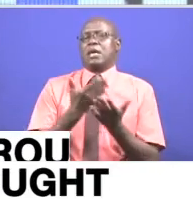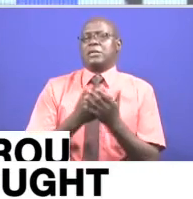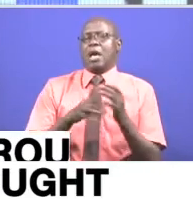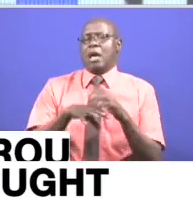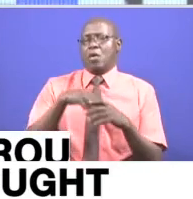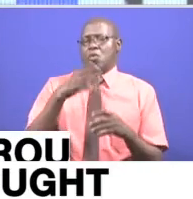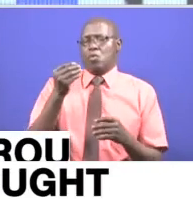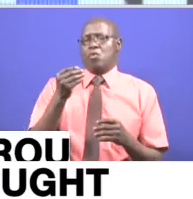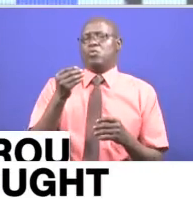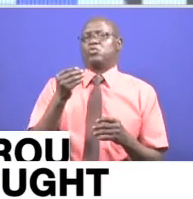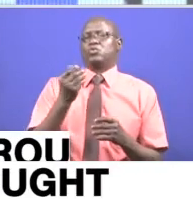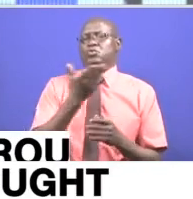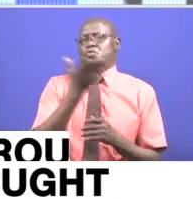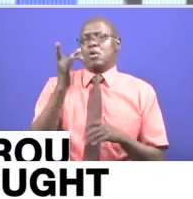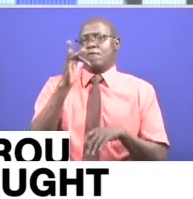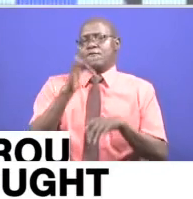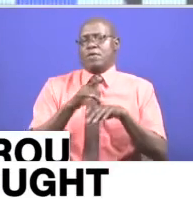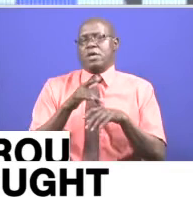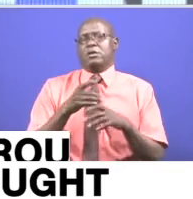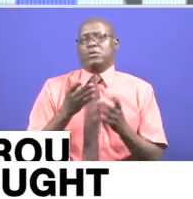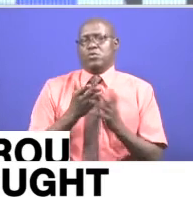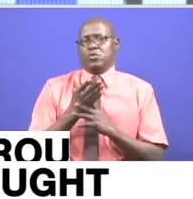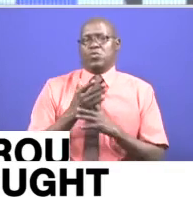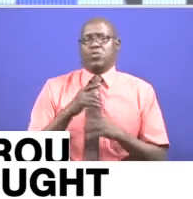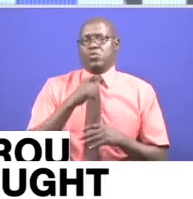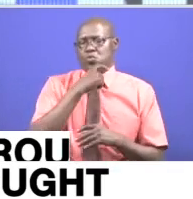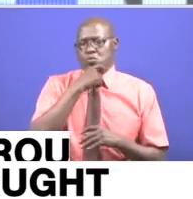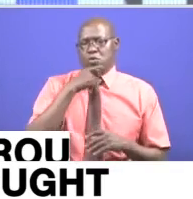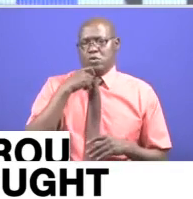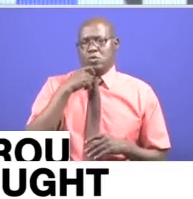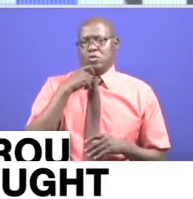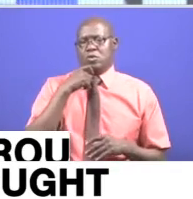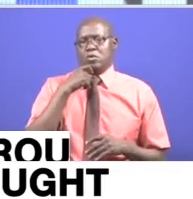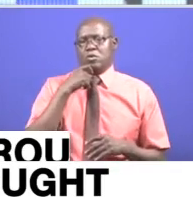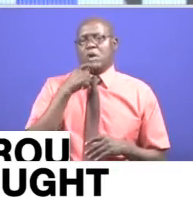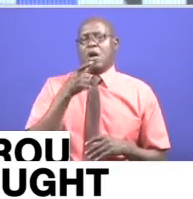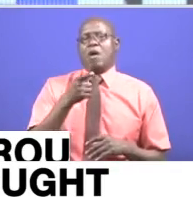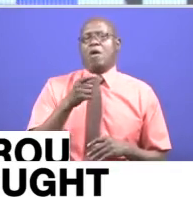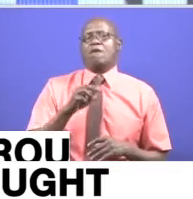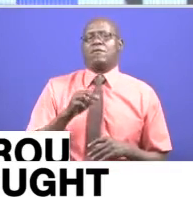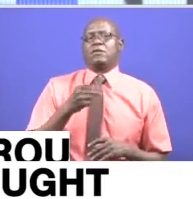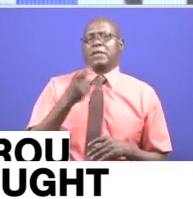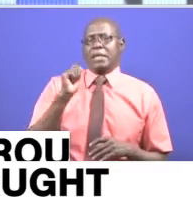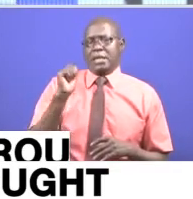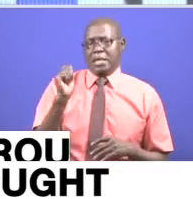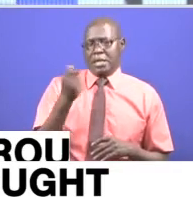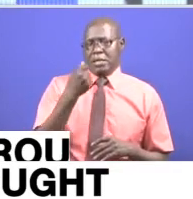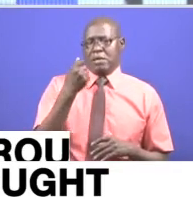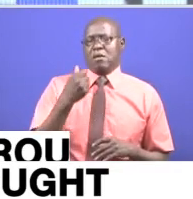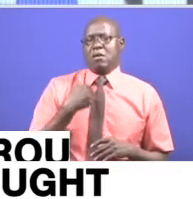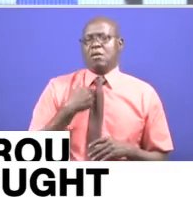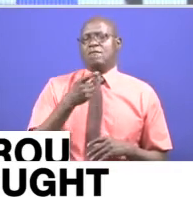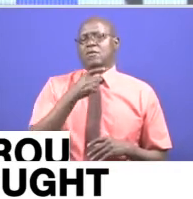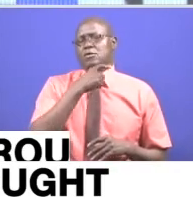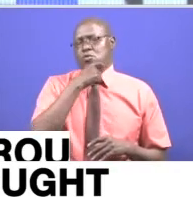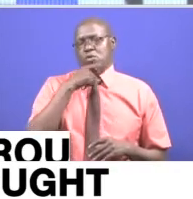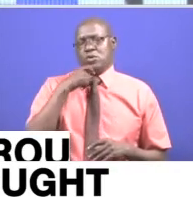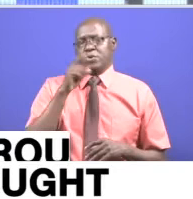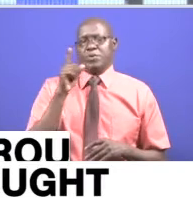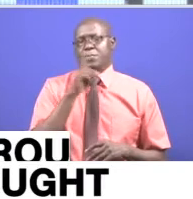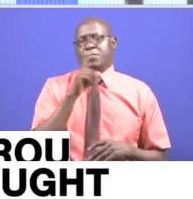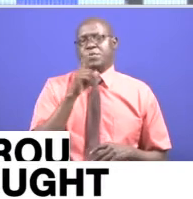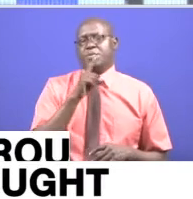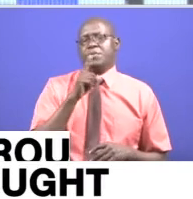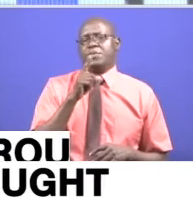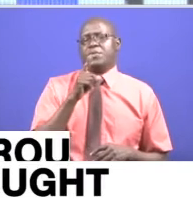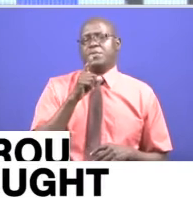the ongoing drought. The ASAL region of Kenya has endured three severe droughts in the last decade. The current drought has been the most